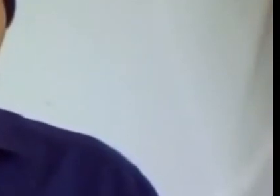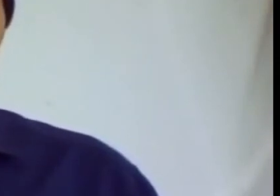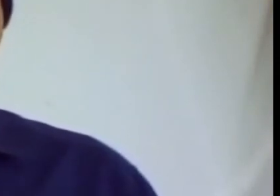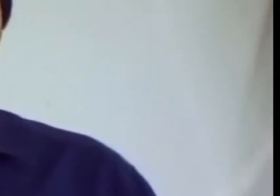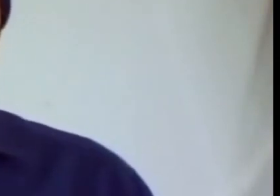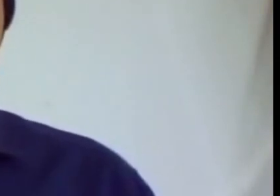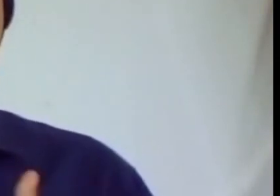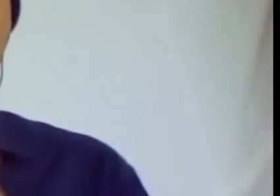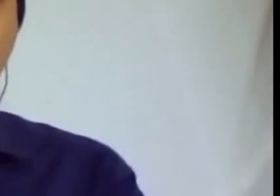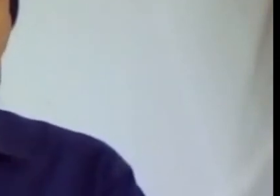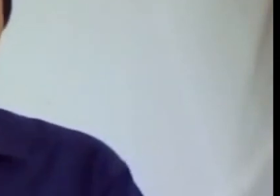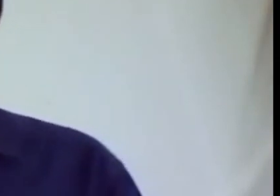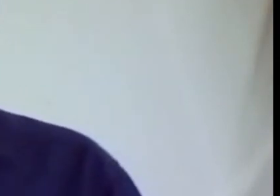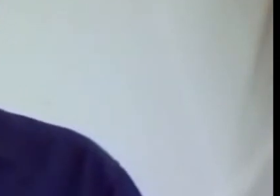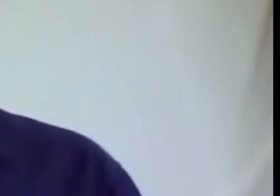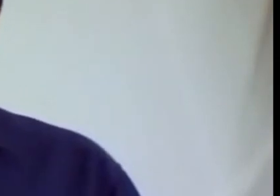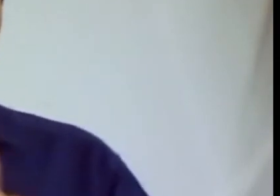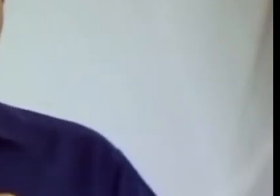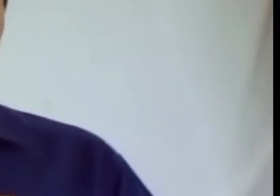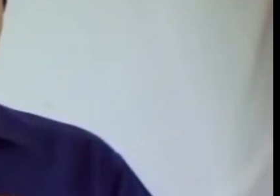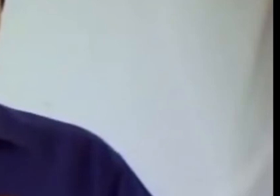okay? I is the subject,